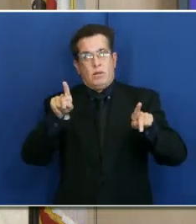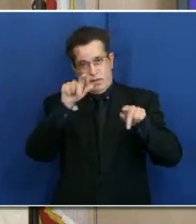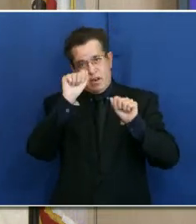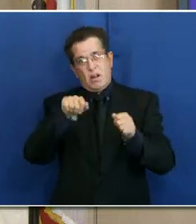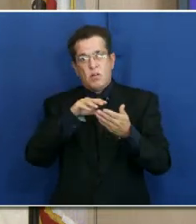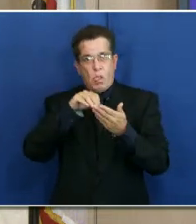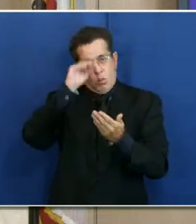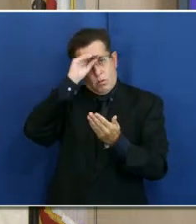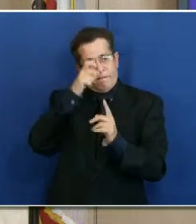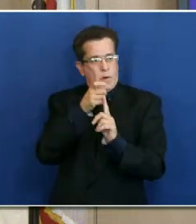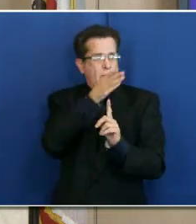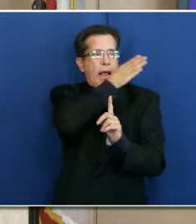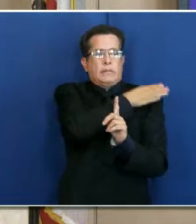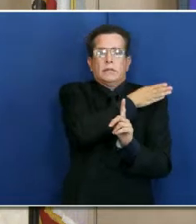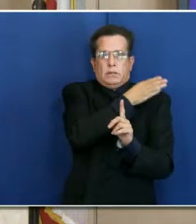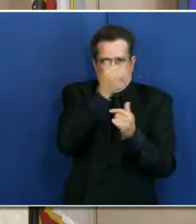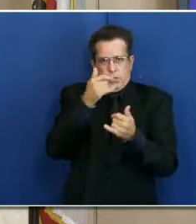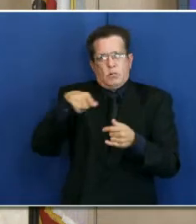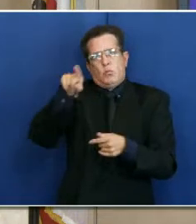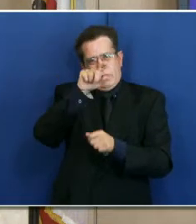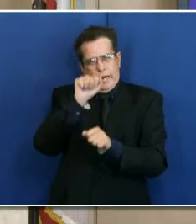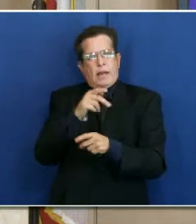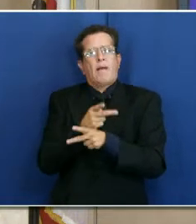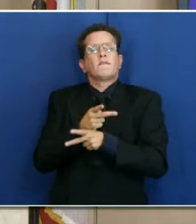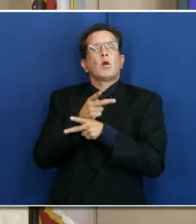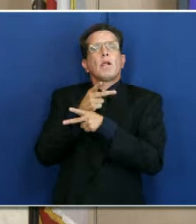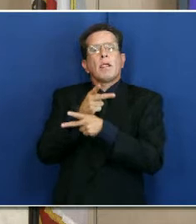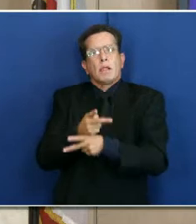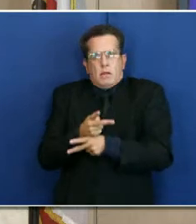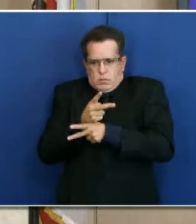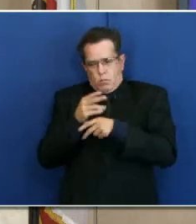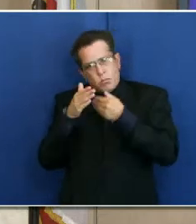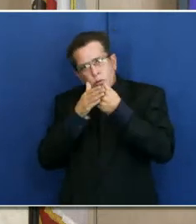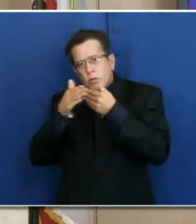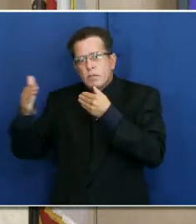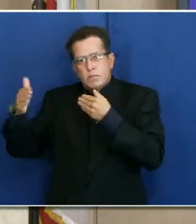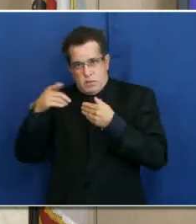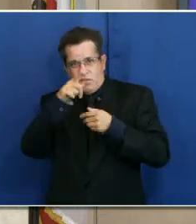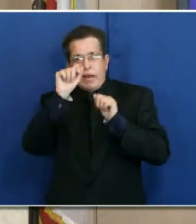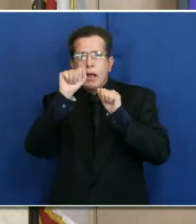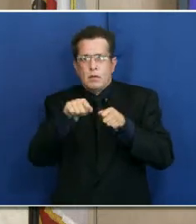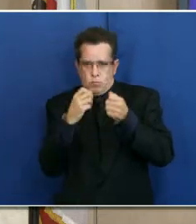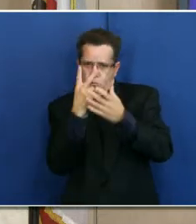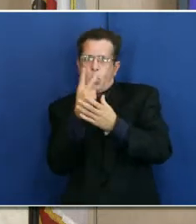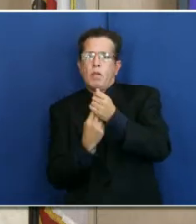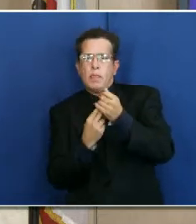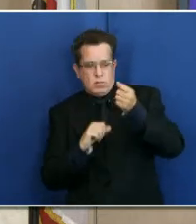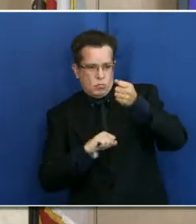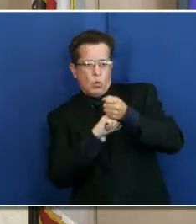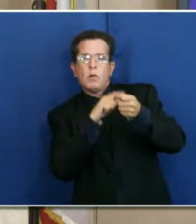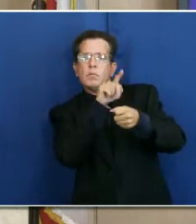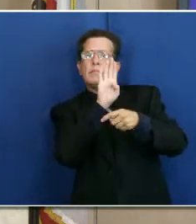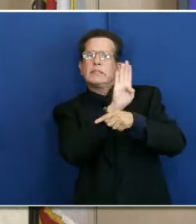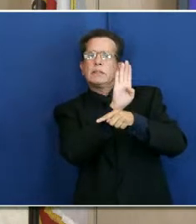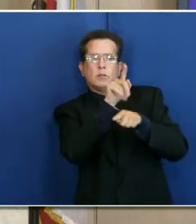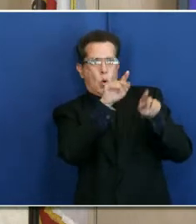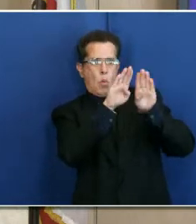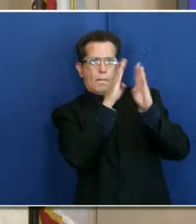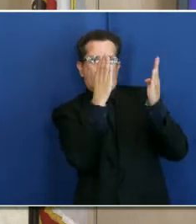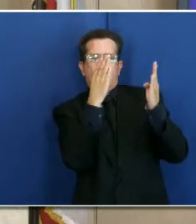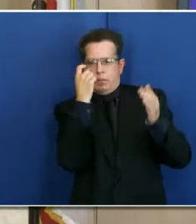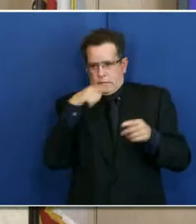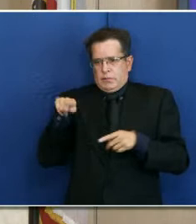lessons from that experience and show that we can do both. We can support local businesses and do so